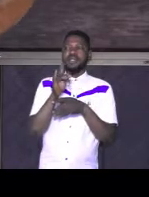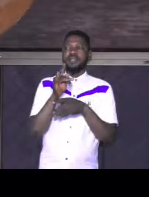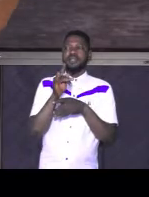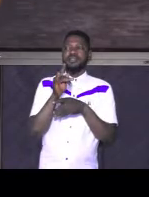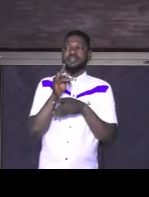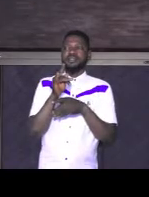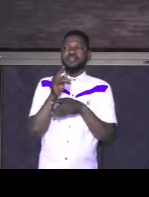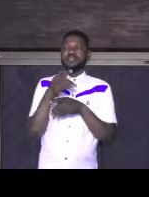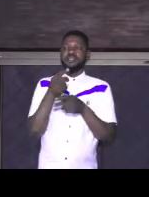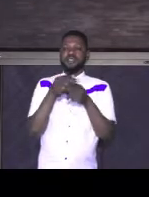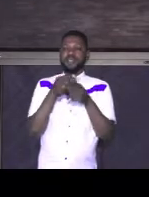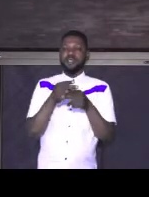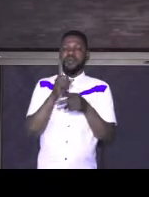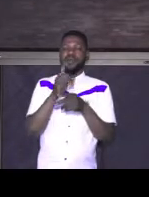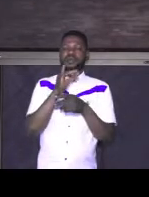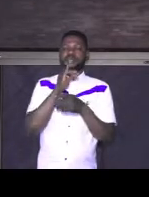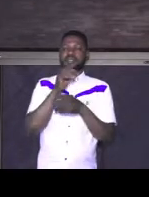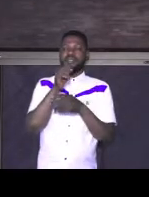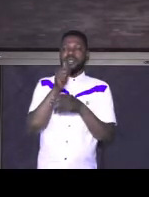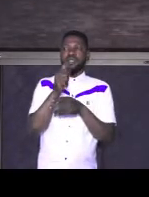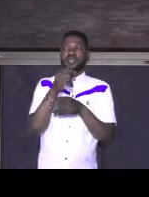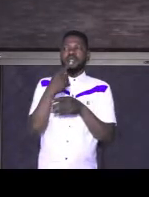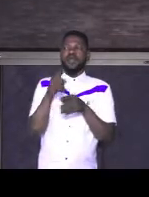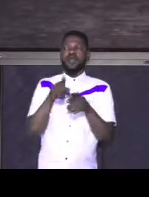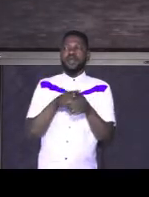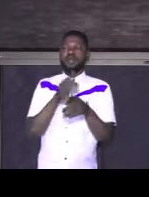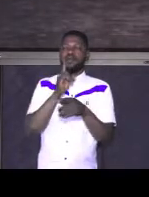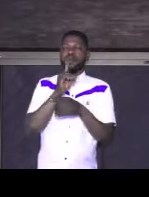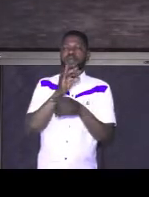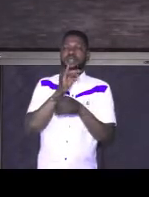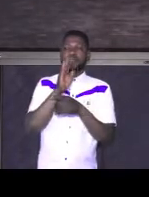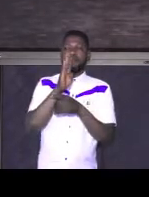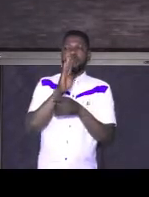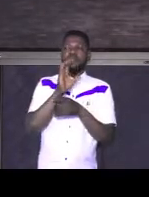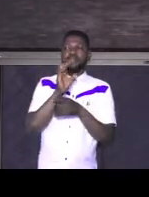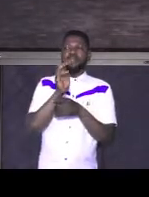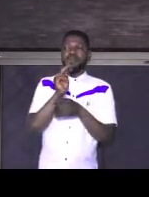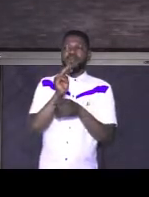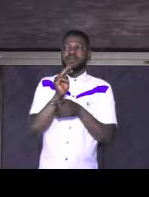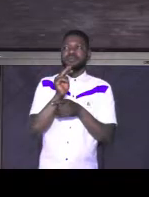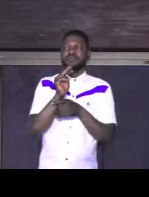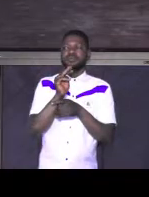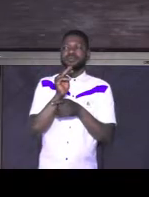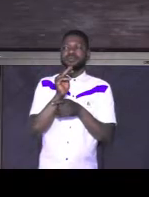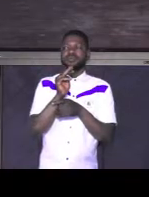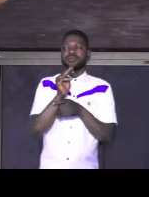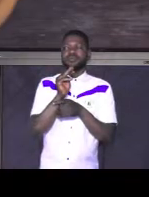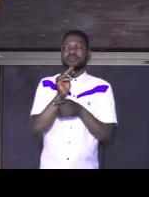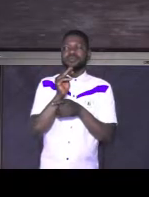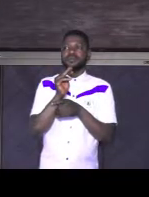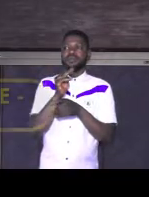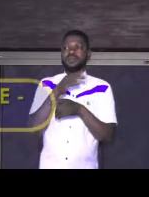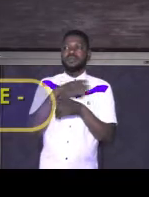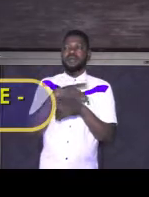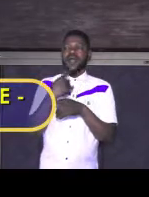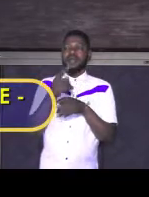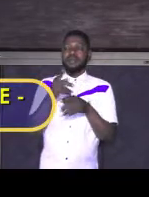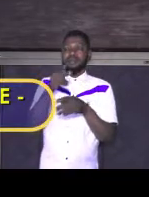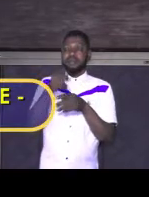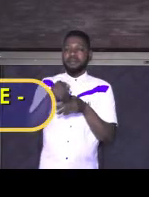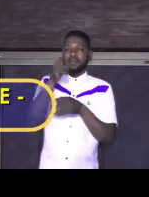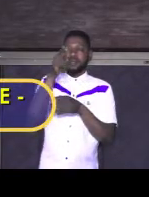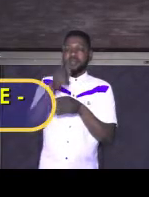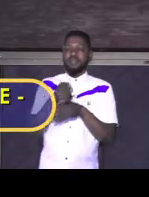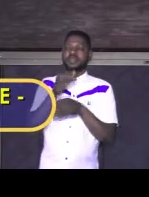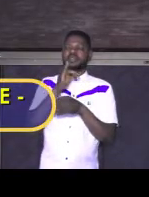and 18. So the shorter one is A and the longer one is B. A is 15 centimeters, B is 18 centimeters, and